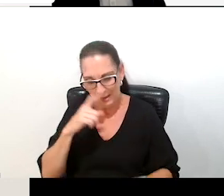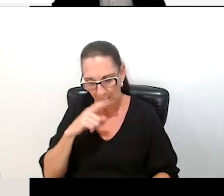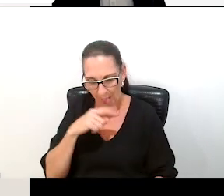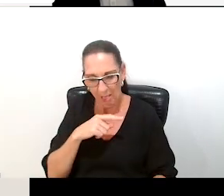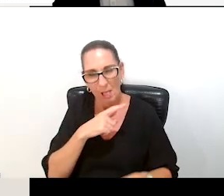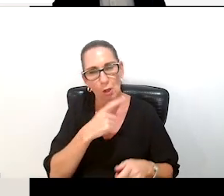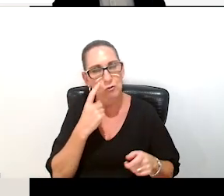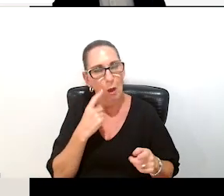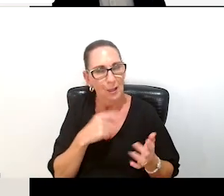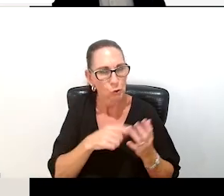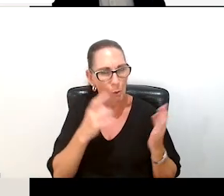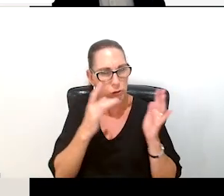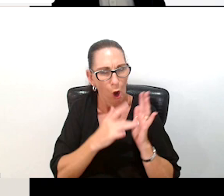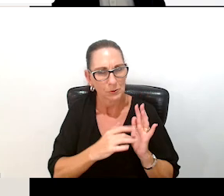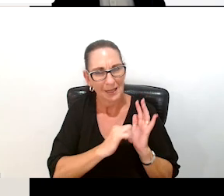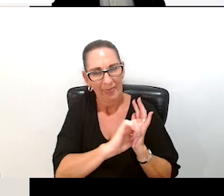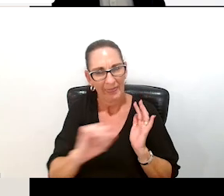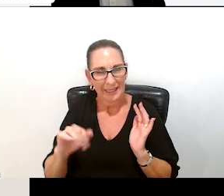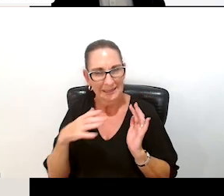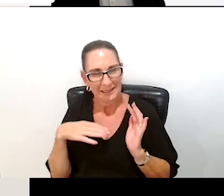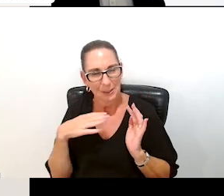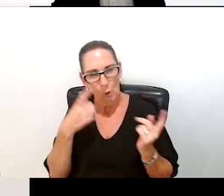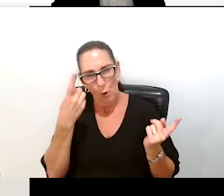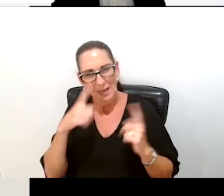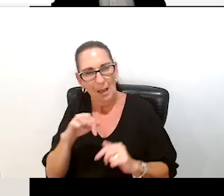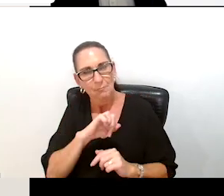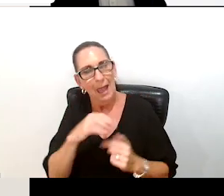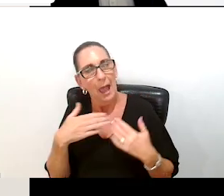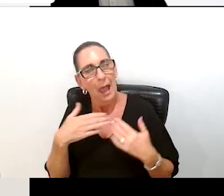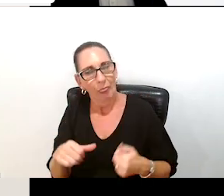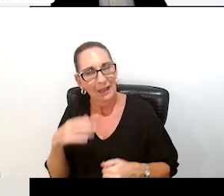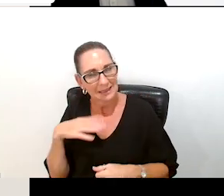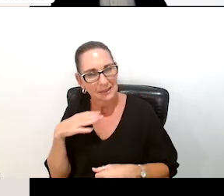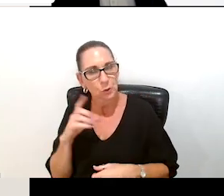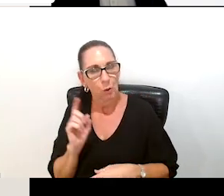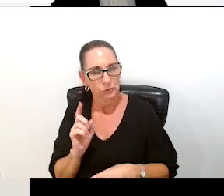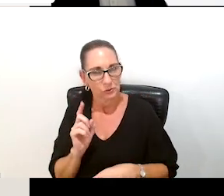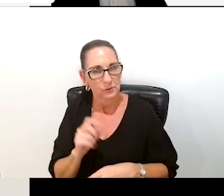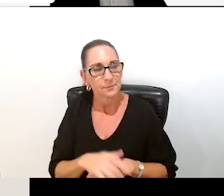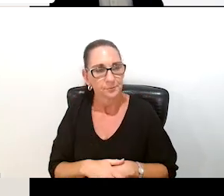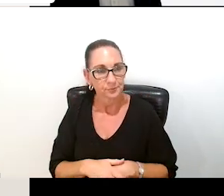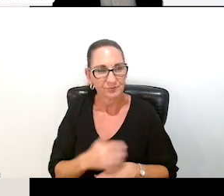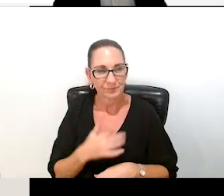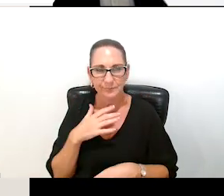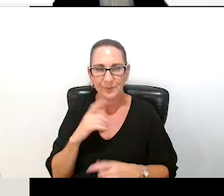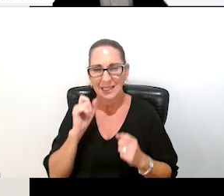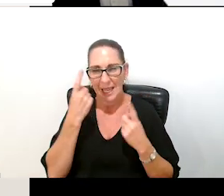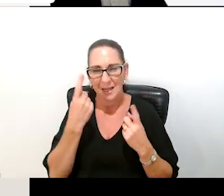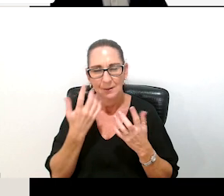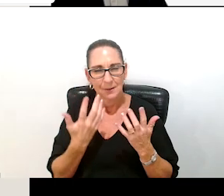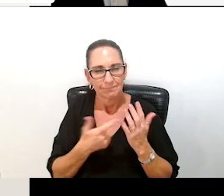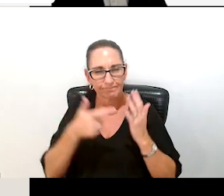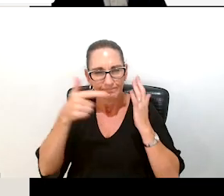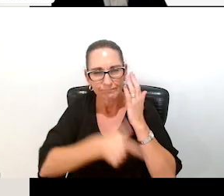prioritise their needs and to work out what their health needs are. We need to understand better the complexity for